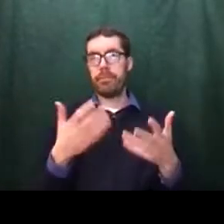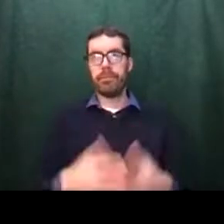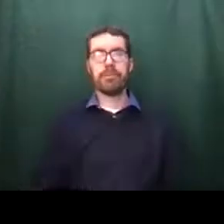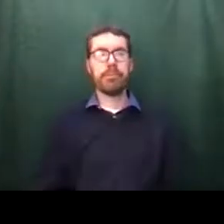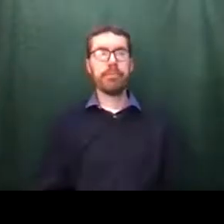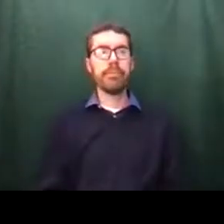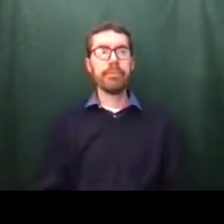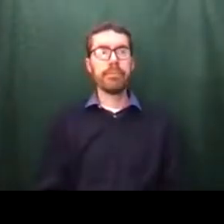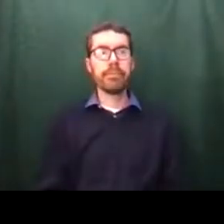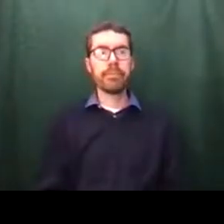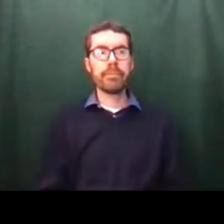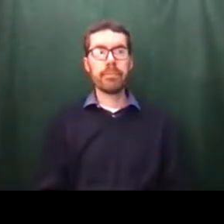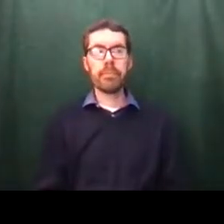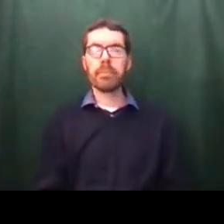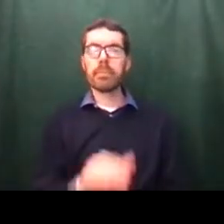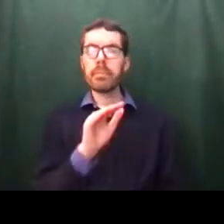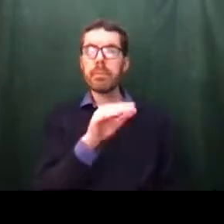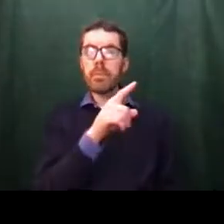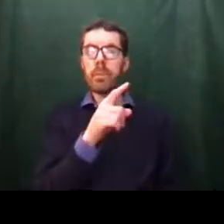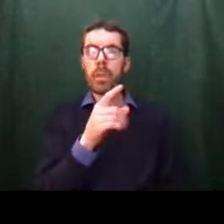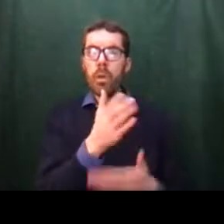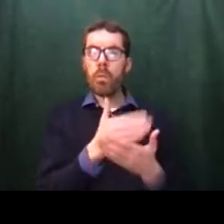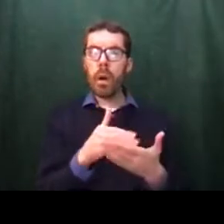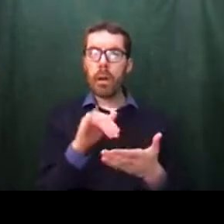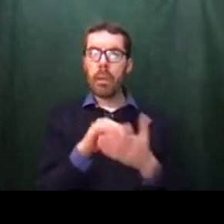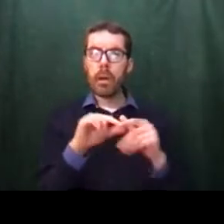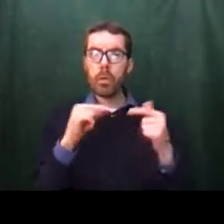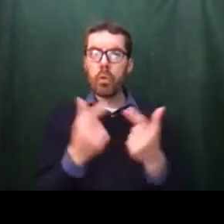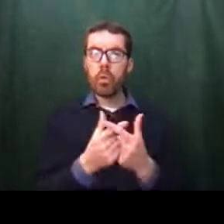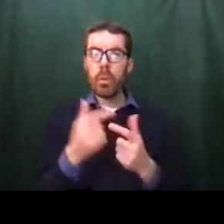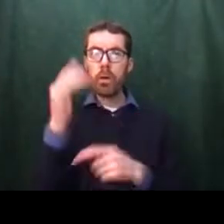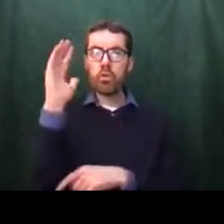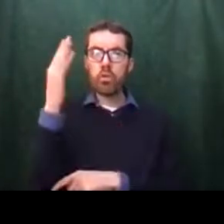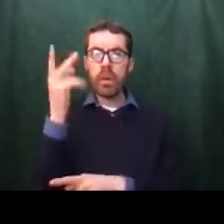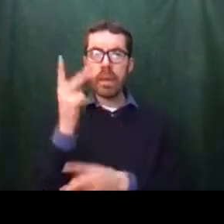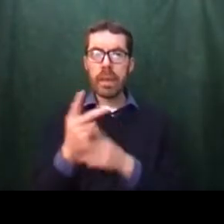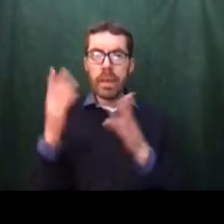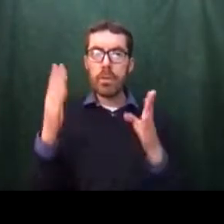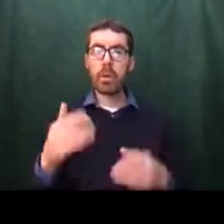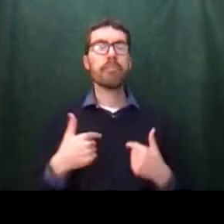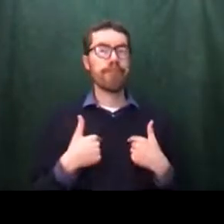Josie, are you part of Tree Keepers? Yes. Yeah. Okay. I was just gonna.